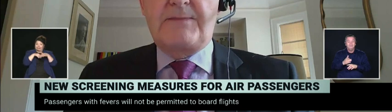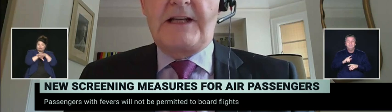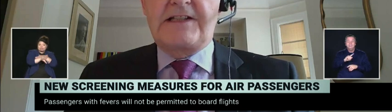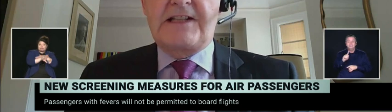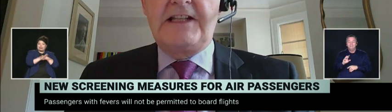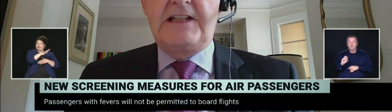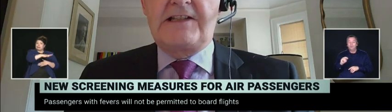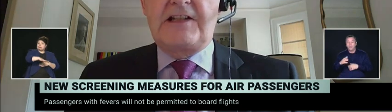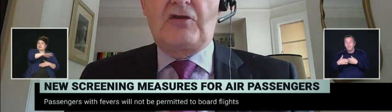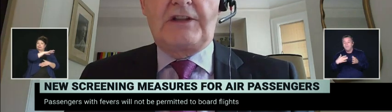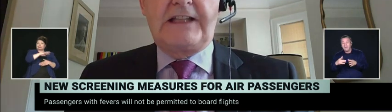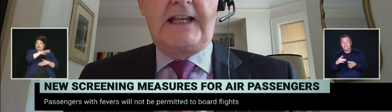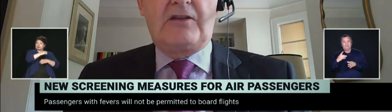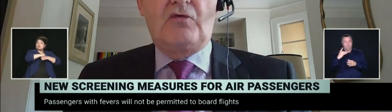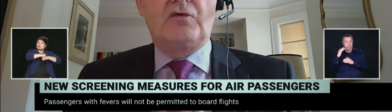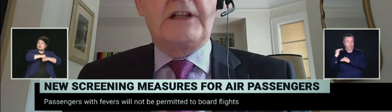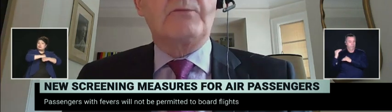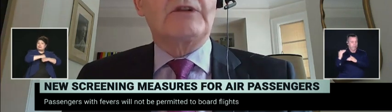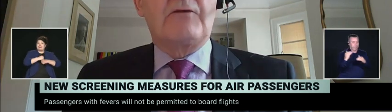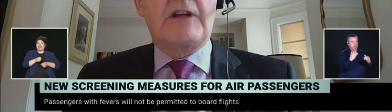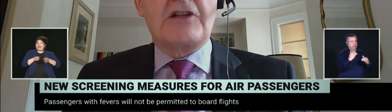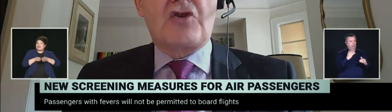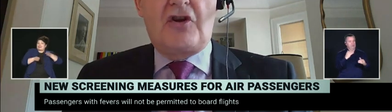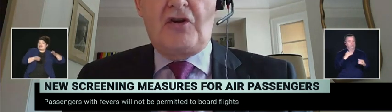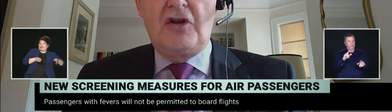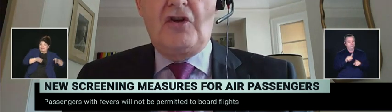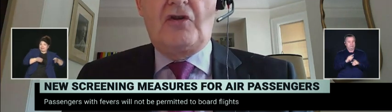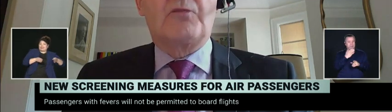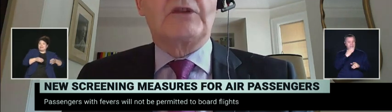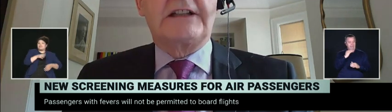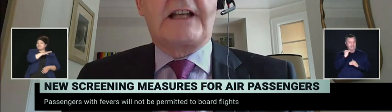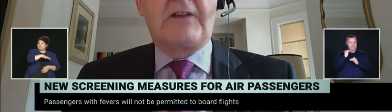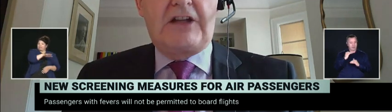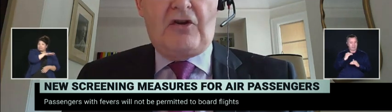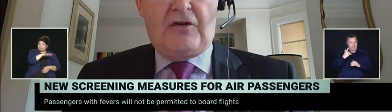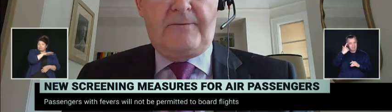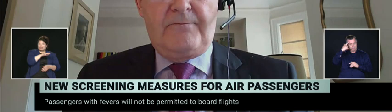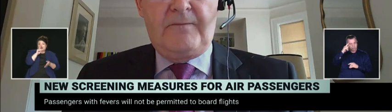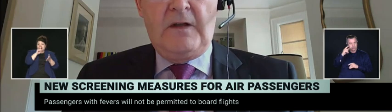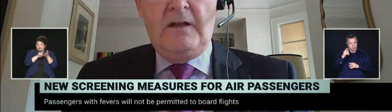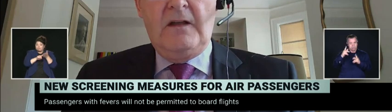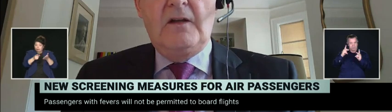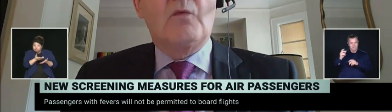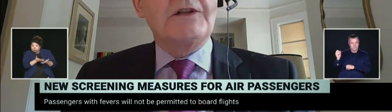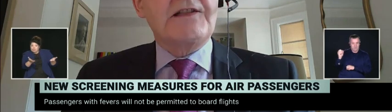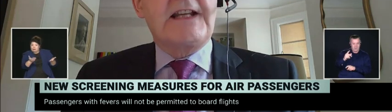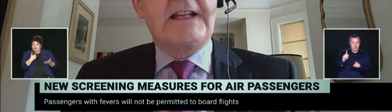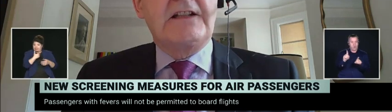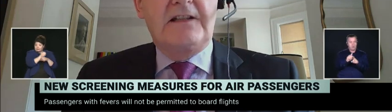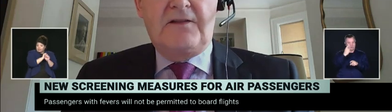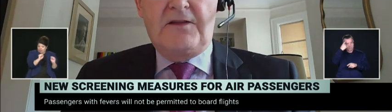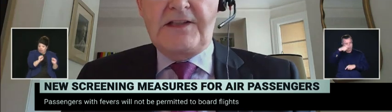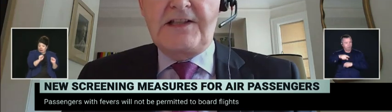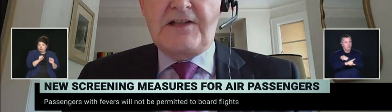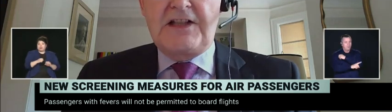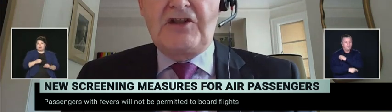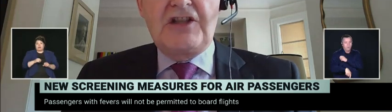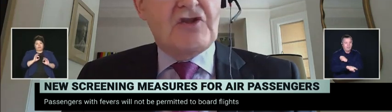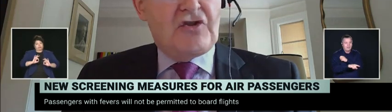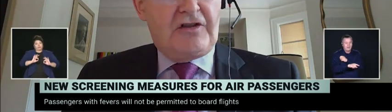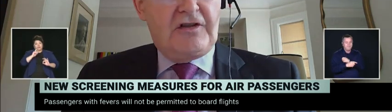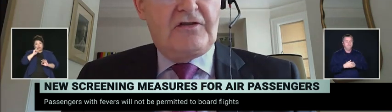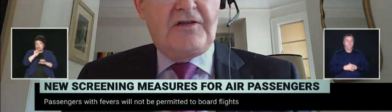un espace sain et sécuritaire, autant pour les voyageurs que pour les travailleurs. Once again, this is